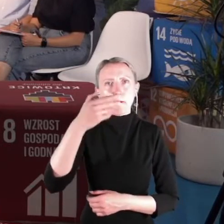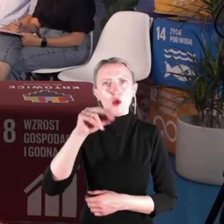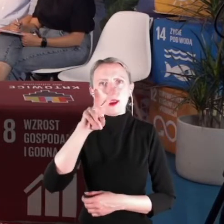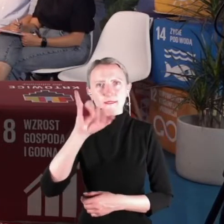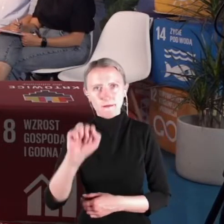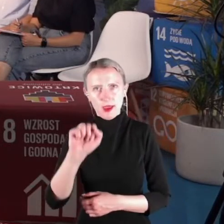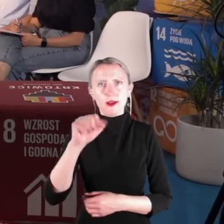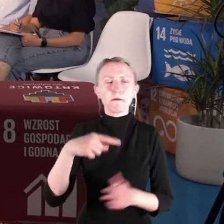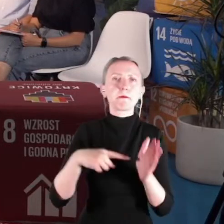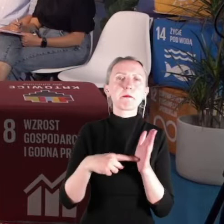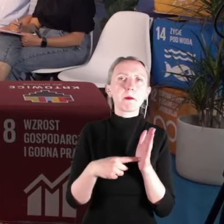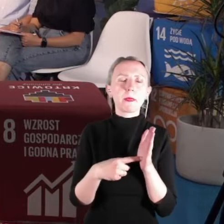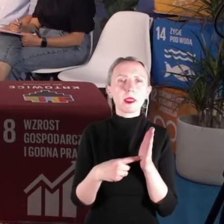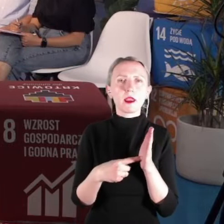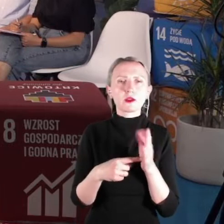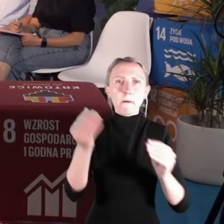the neighborhood in mosaic,